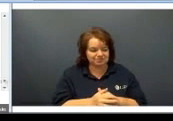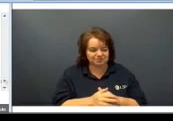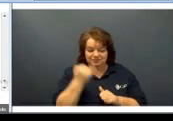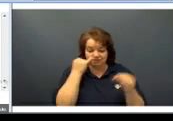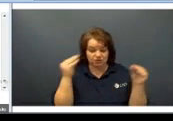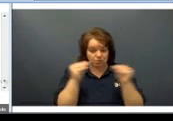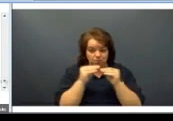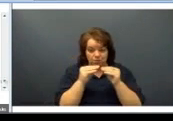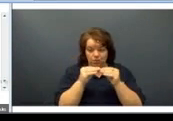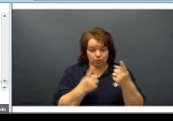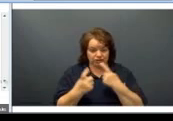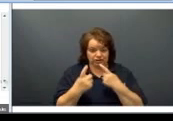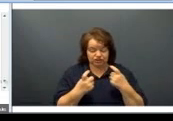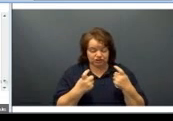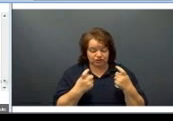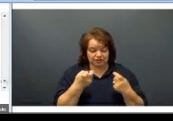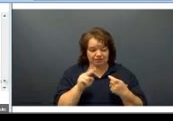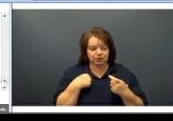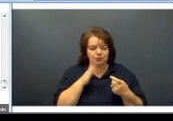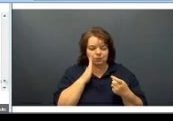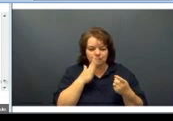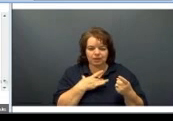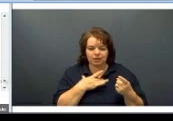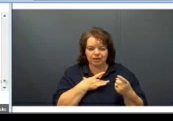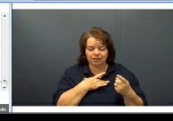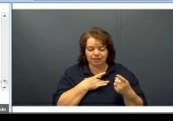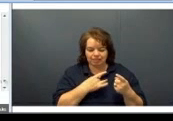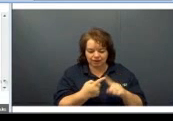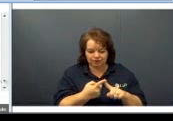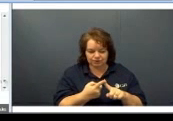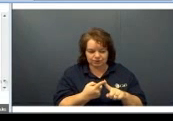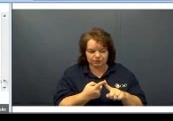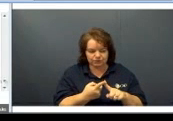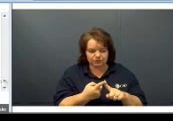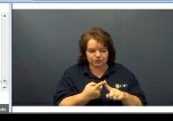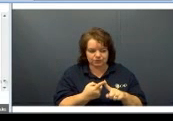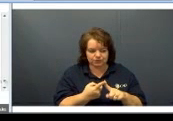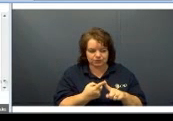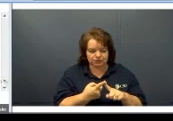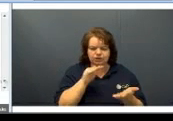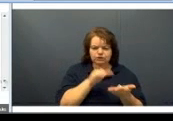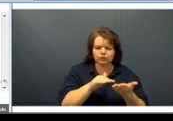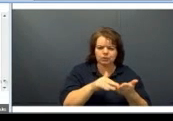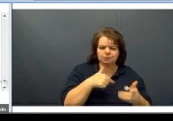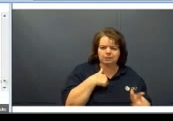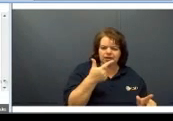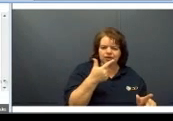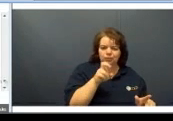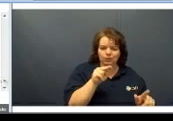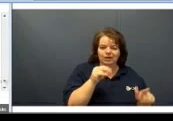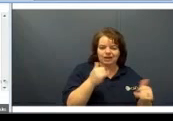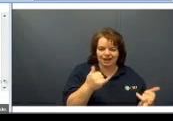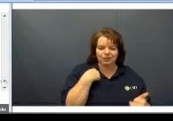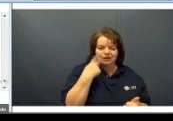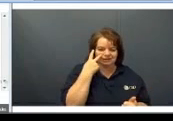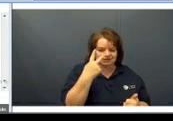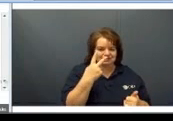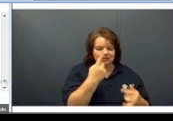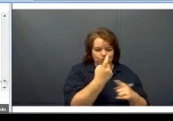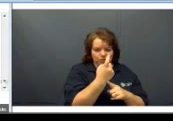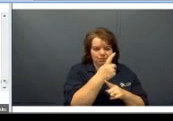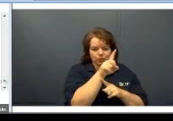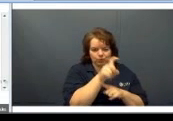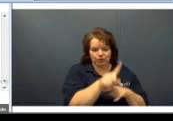All right, then. If there are no more questions at this time, we'd like to... Excuse me, Fran, this is